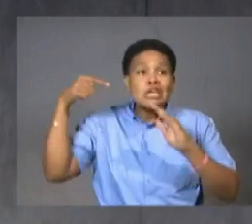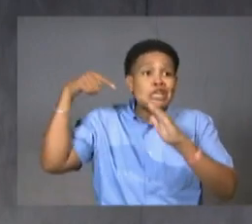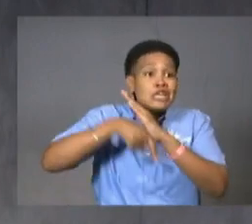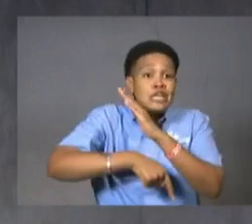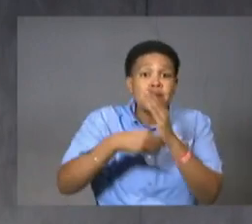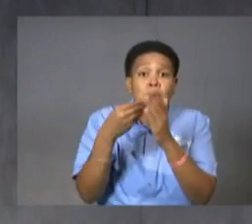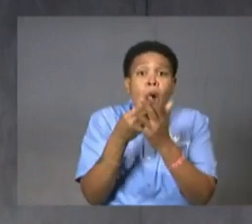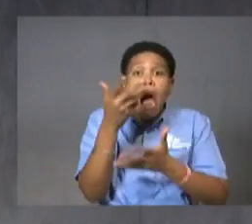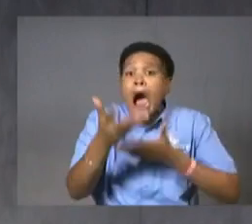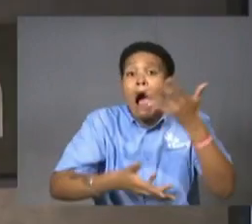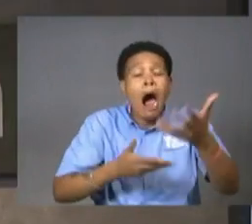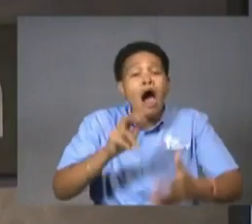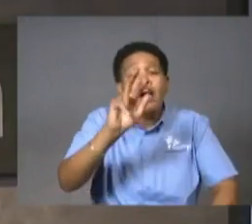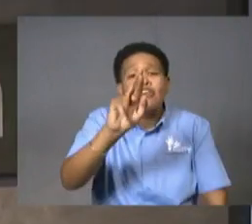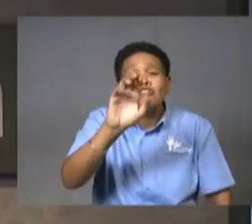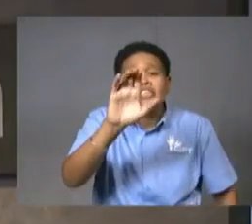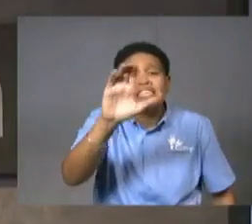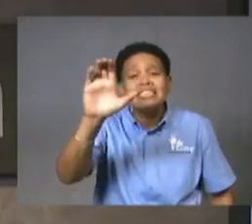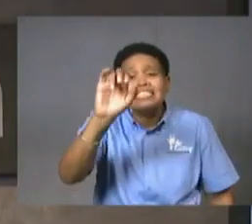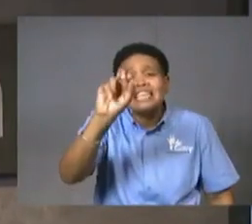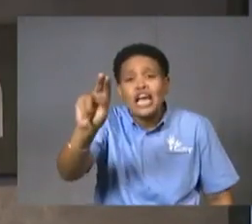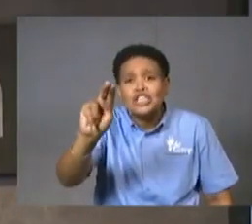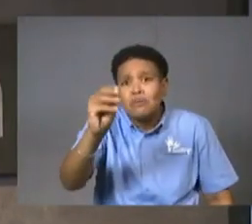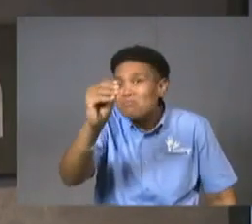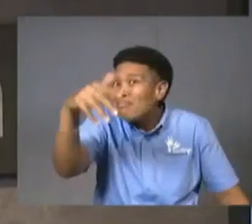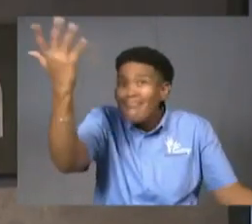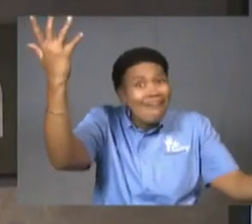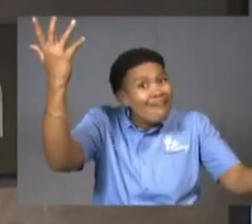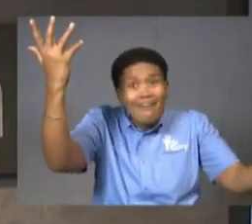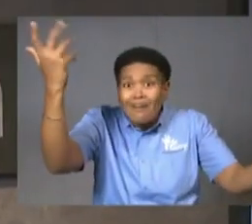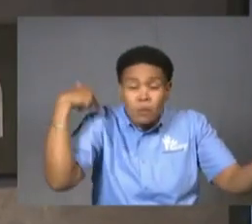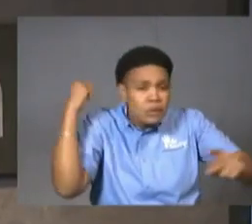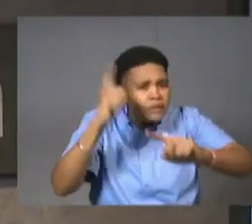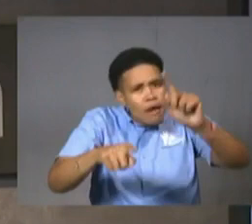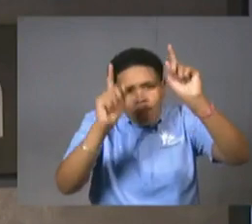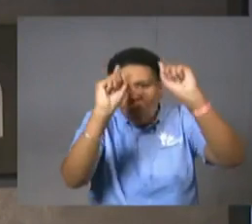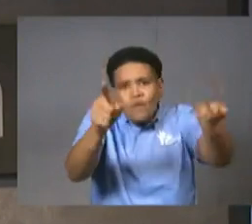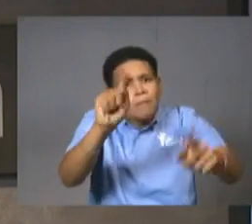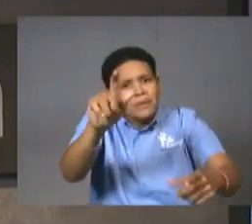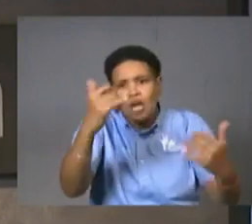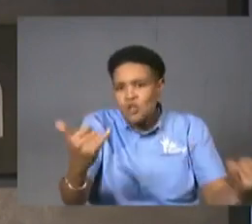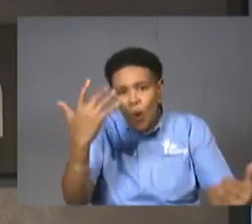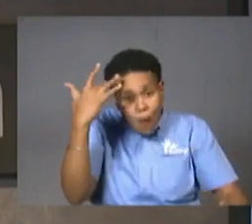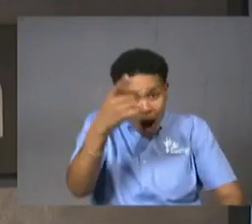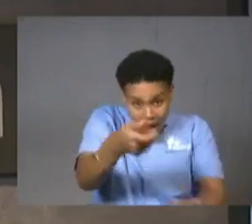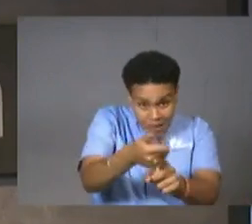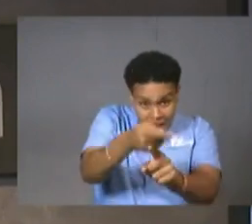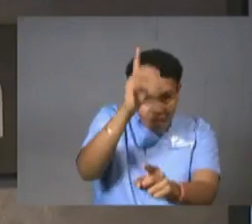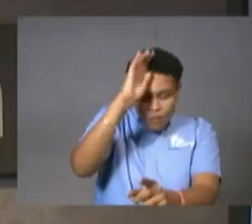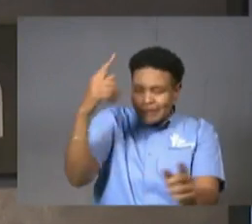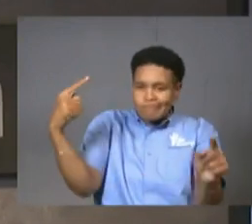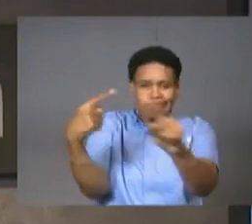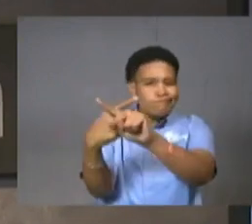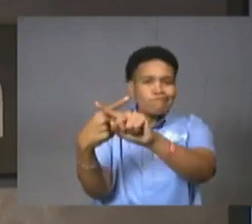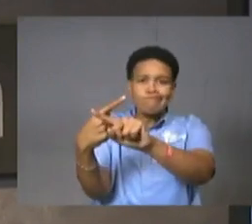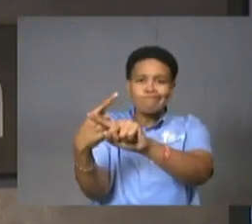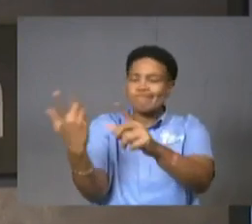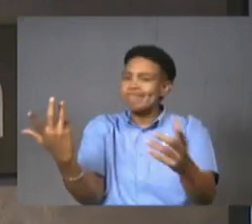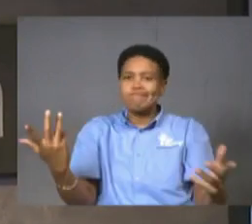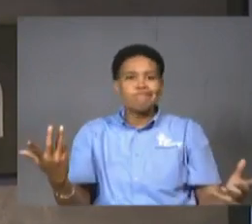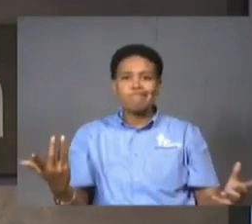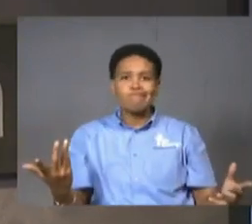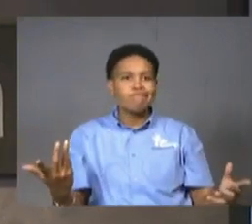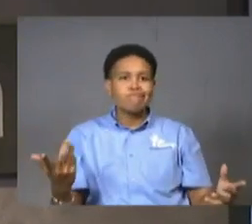crisis at this time, and we cannot impose taxes on the people at this time because it would be counterproductive,